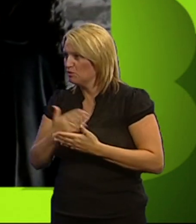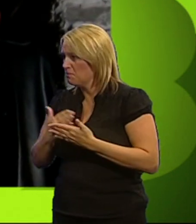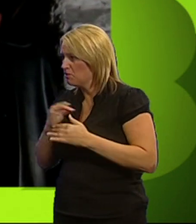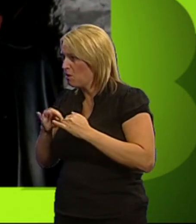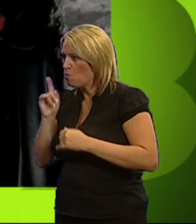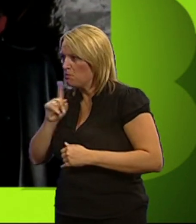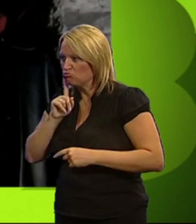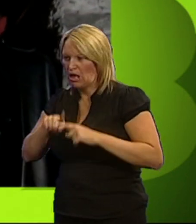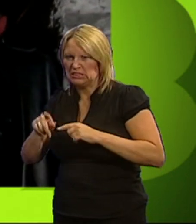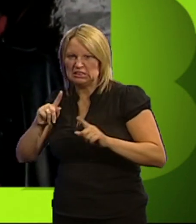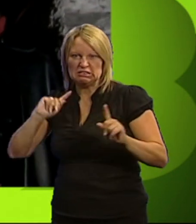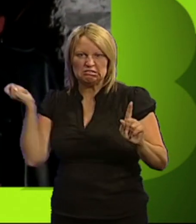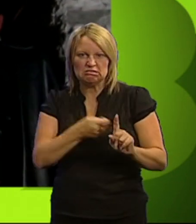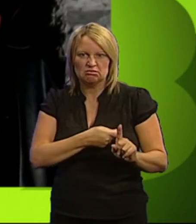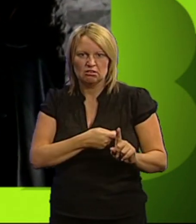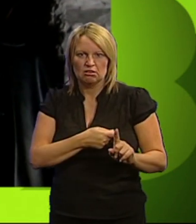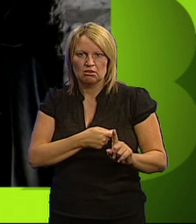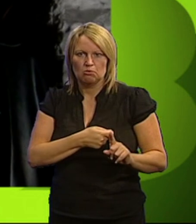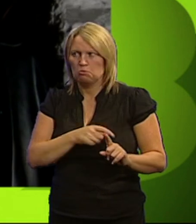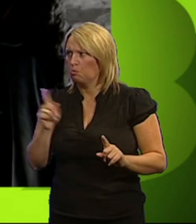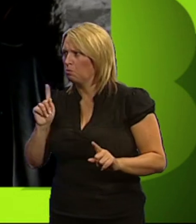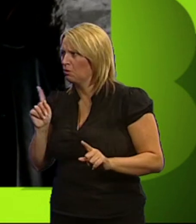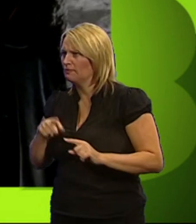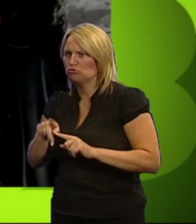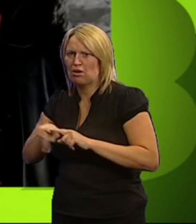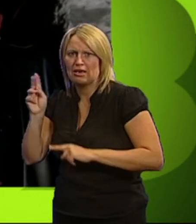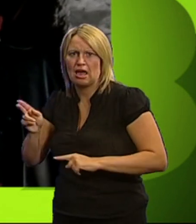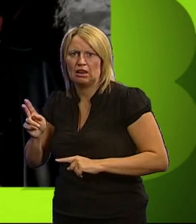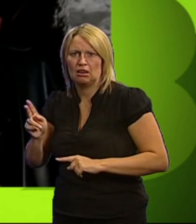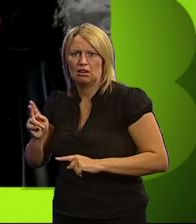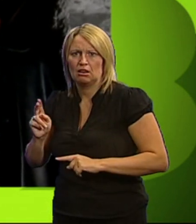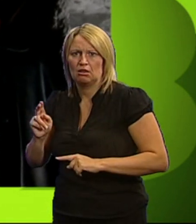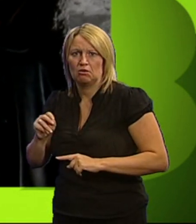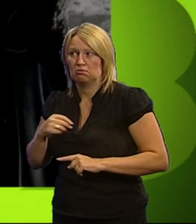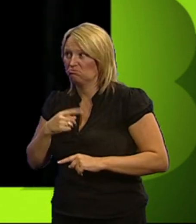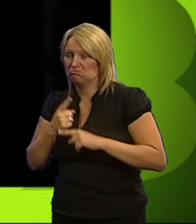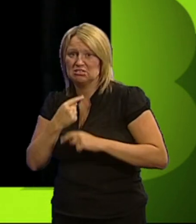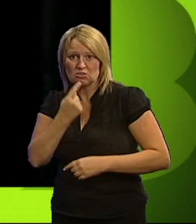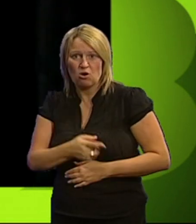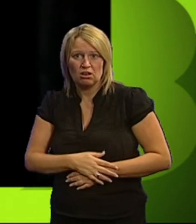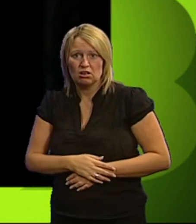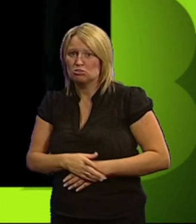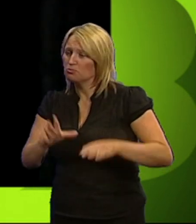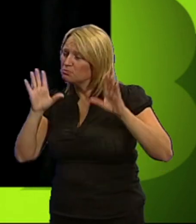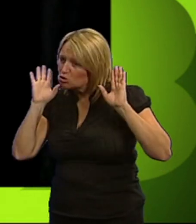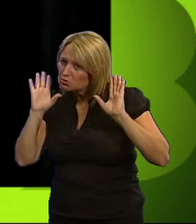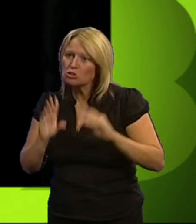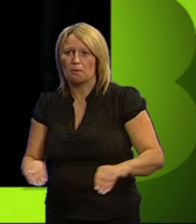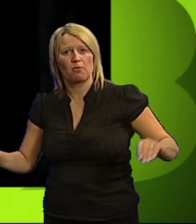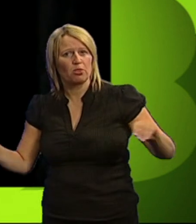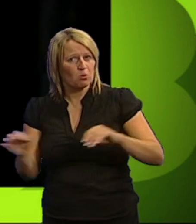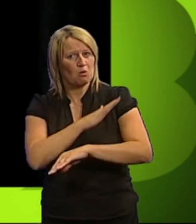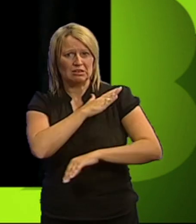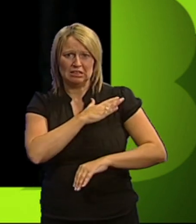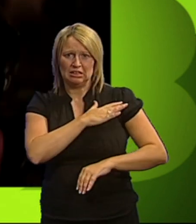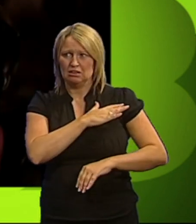to marry the woman who was trying to slay him? I mean, what if she tries again? But this is what I've been saying all day. You have to